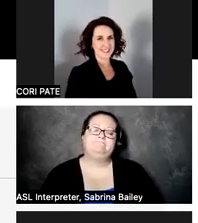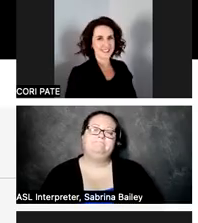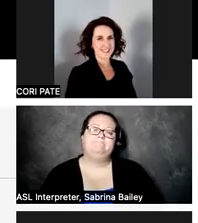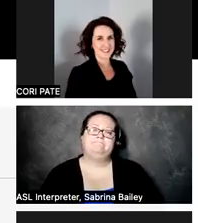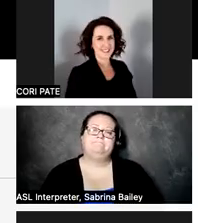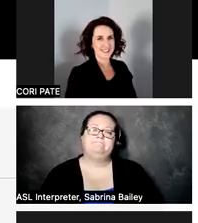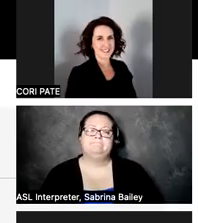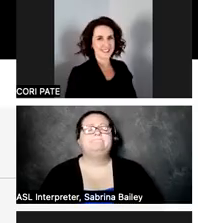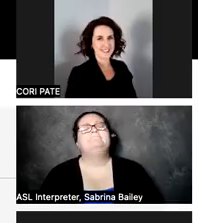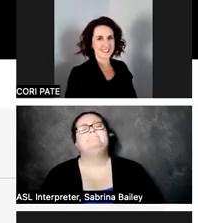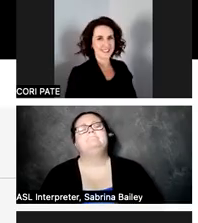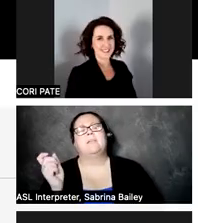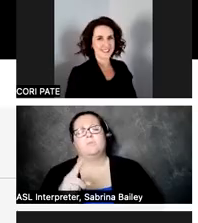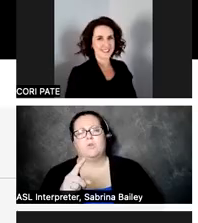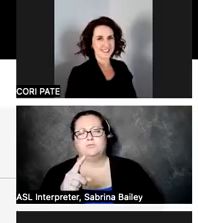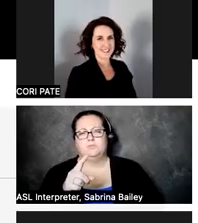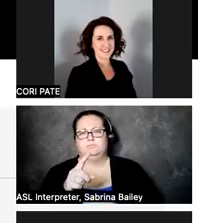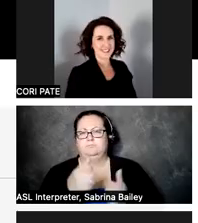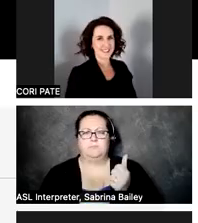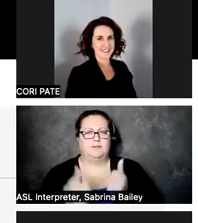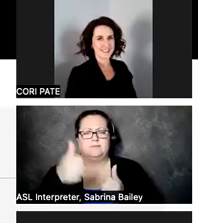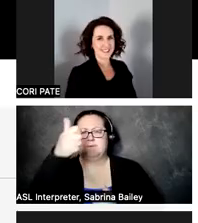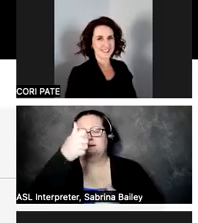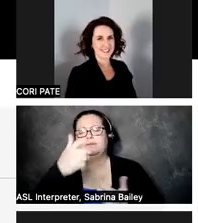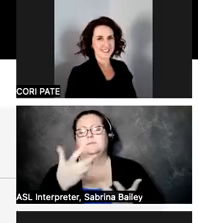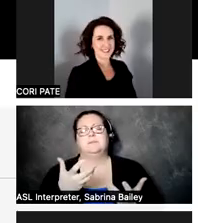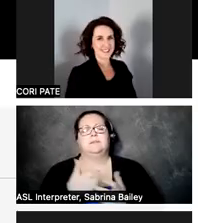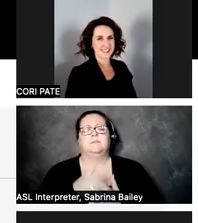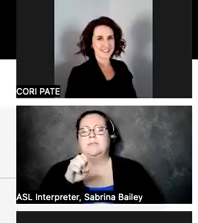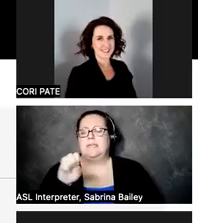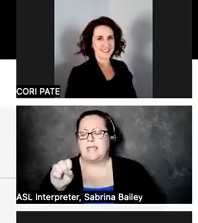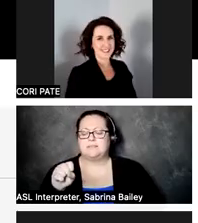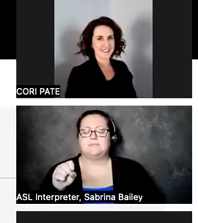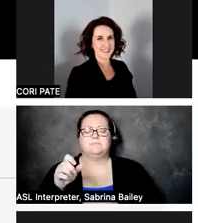So can I ask everyone, executives, ESs, everyone on the call,